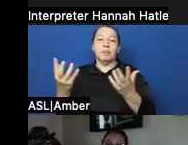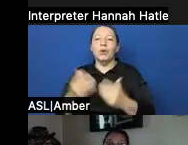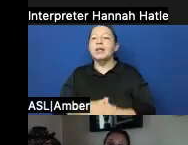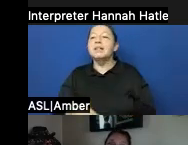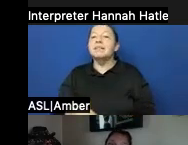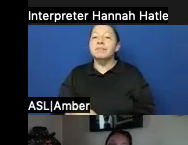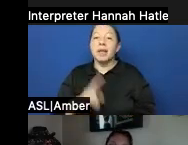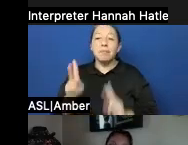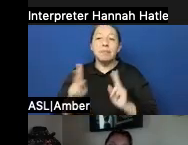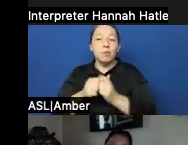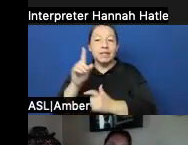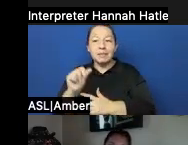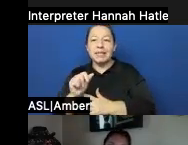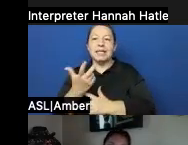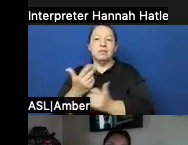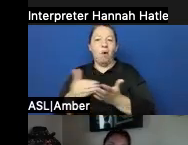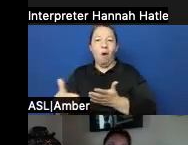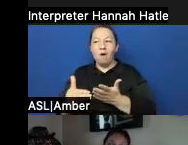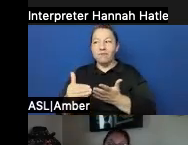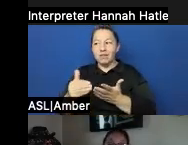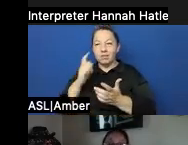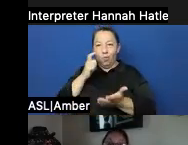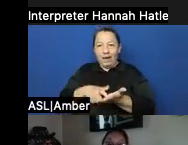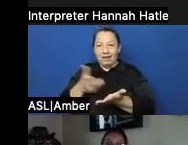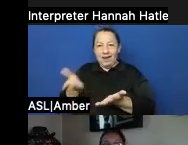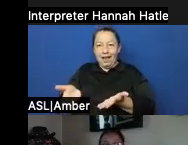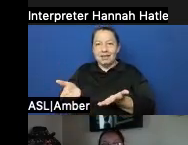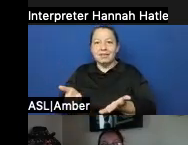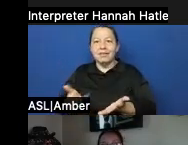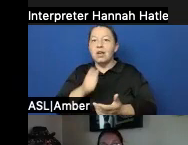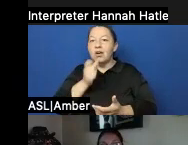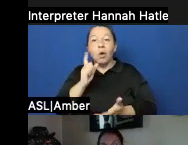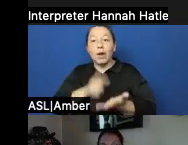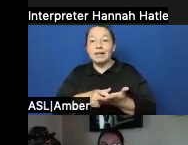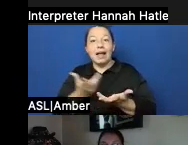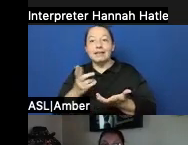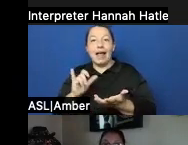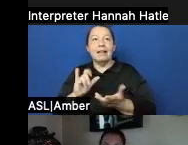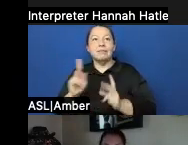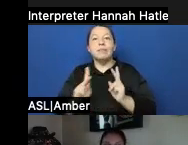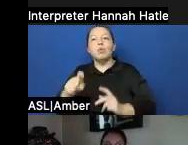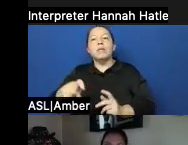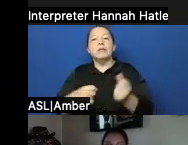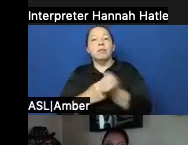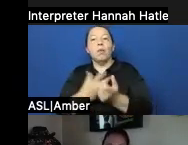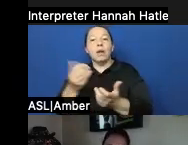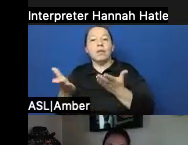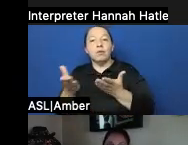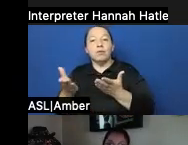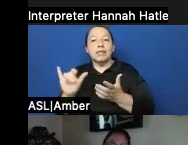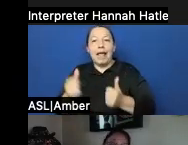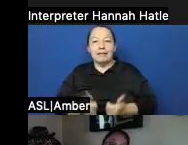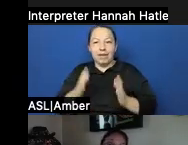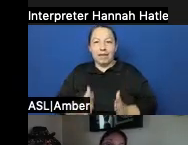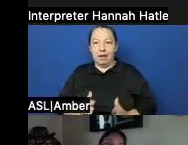to be working for sex trafficking victims and survivors. You can't do that unless you're going to include the Native LGBTQ